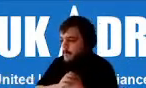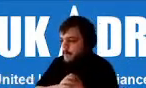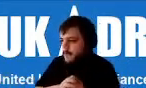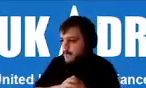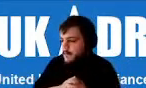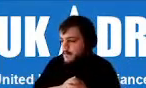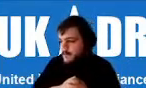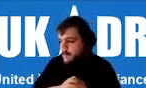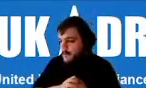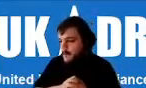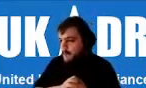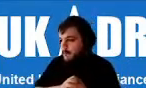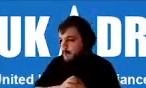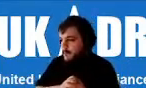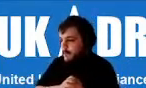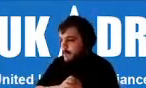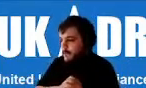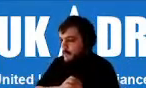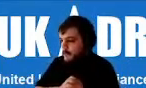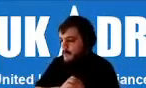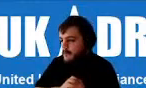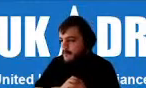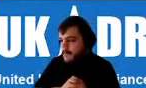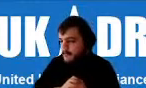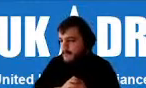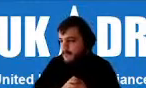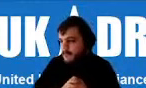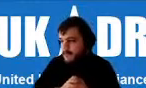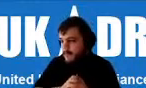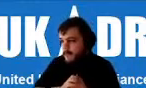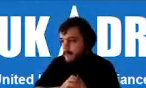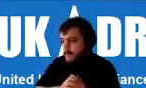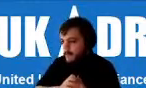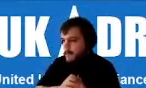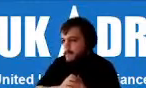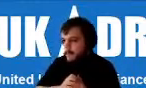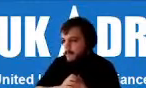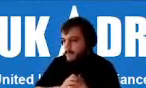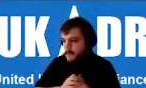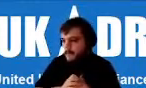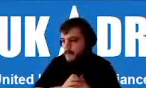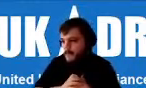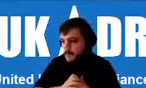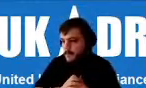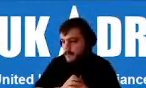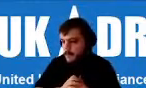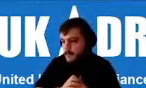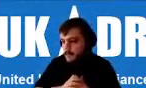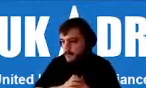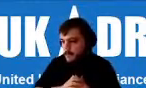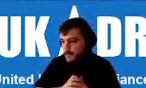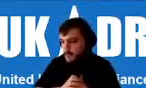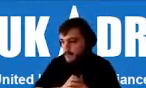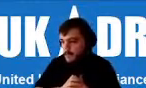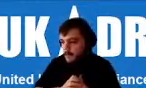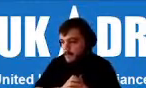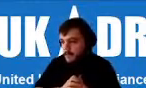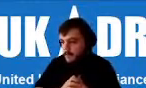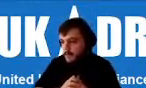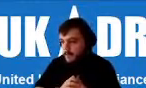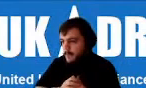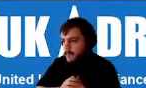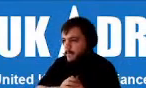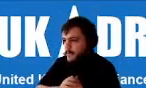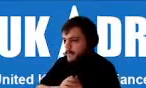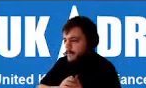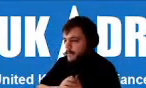moving from responding to preventing. Good idea, yes, fine. The trouble with it is that